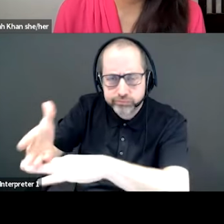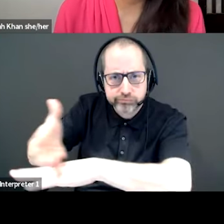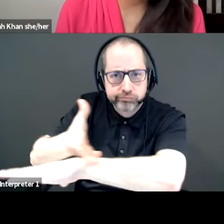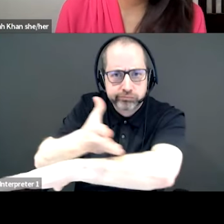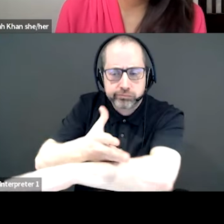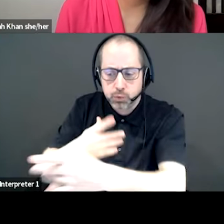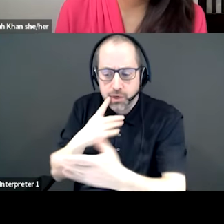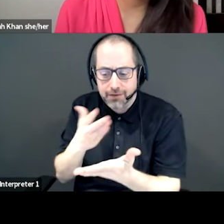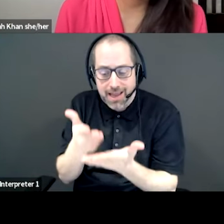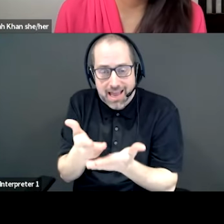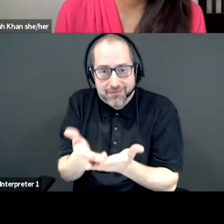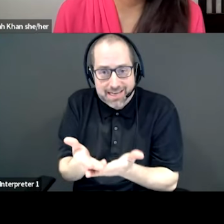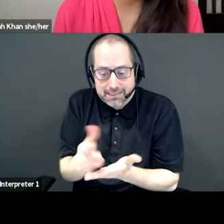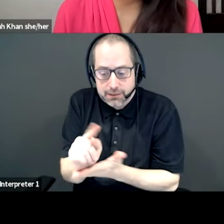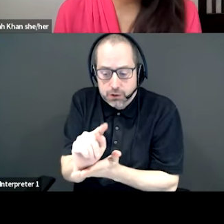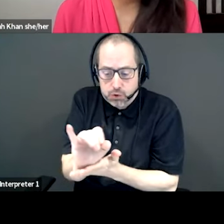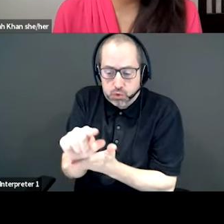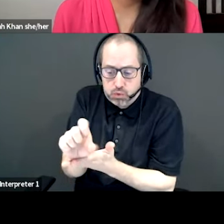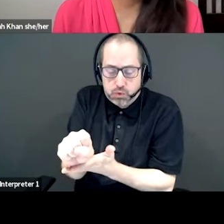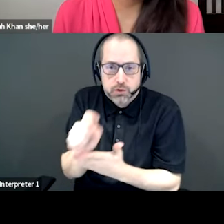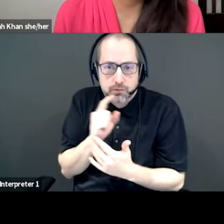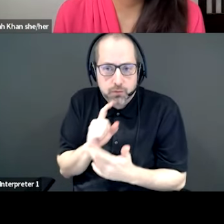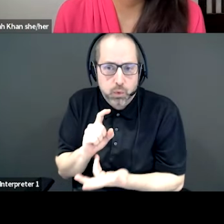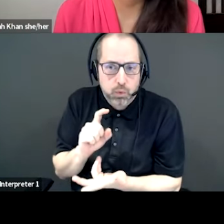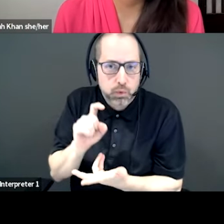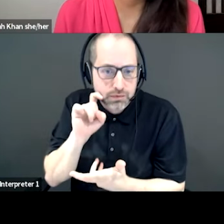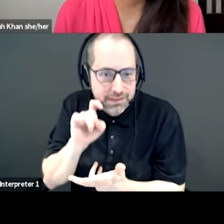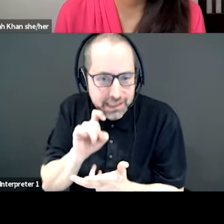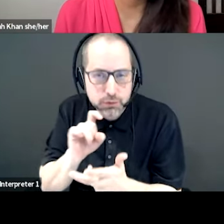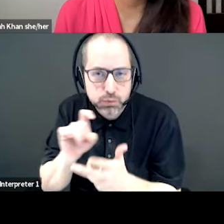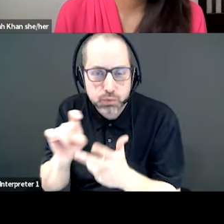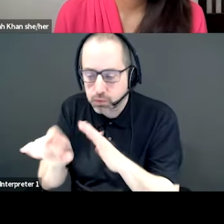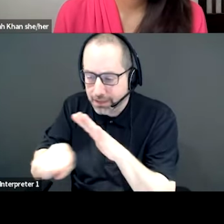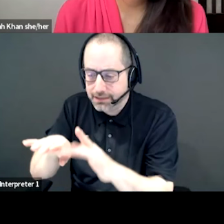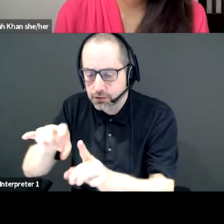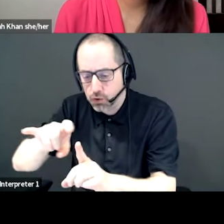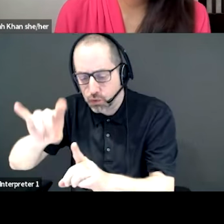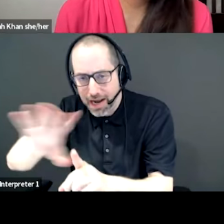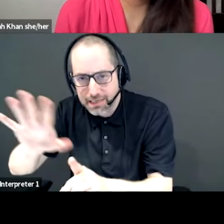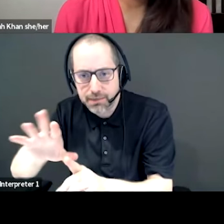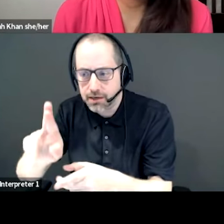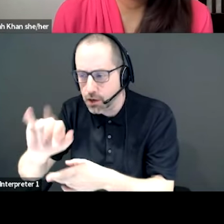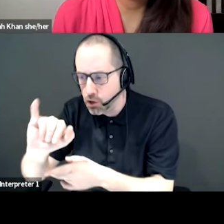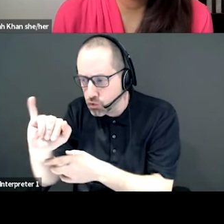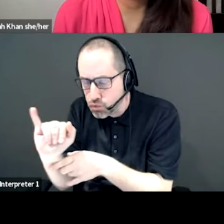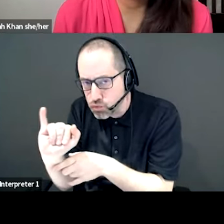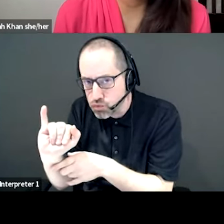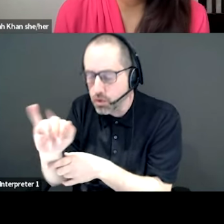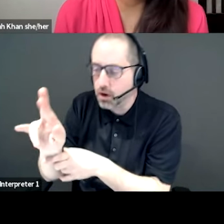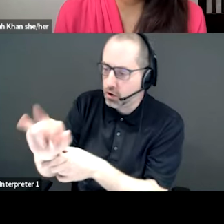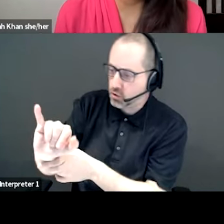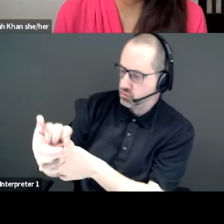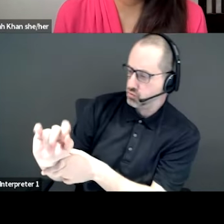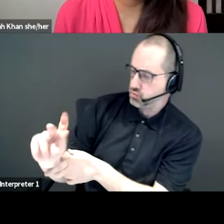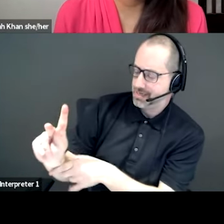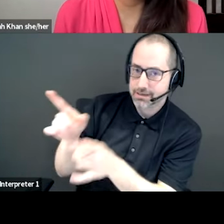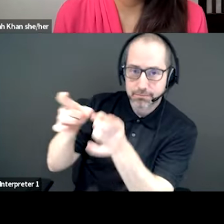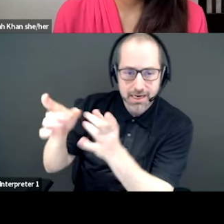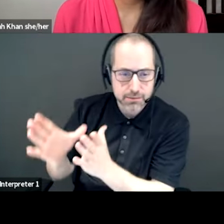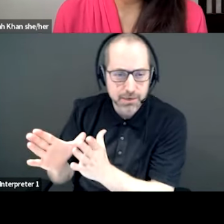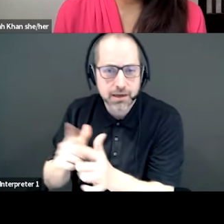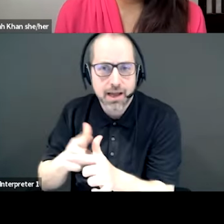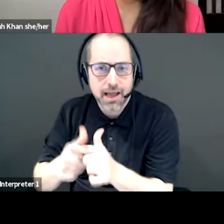on sexual harassment and on community risk assessments that are coming out. We're going to talk about a little bit. And building on the capacity and the collaboration across